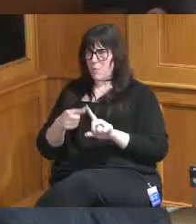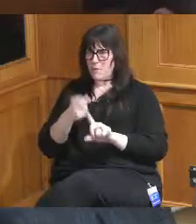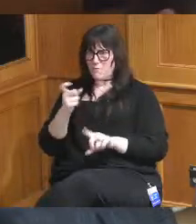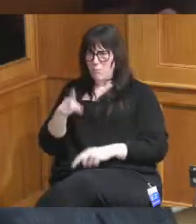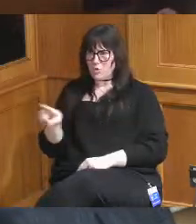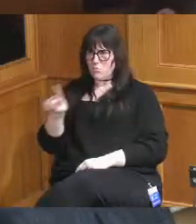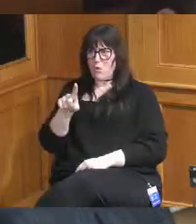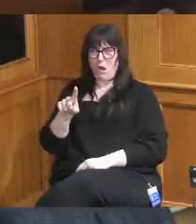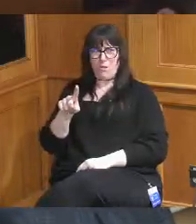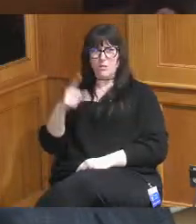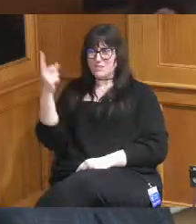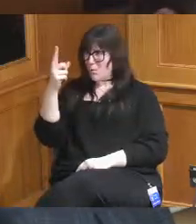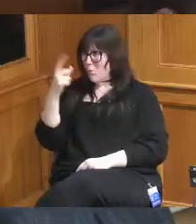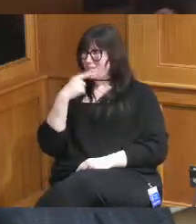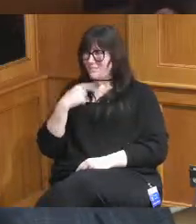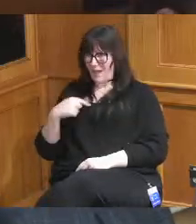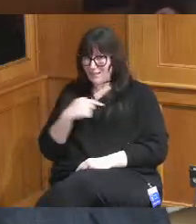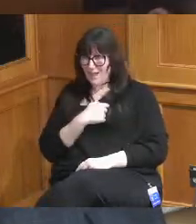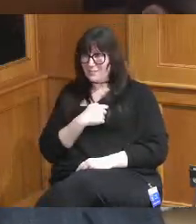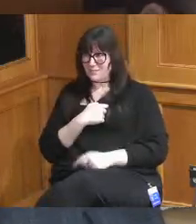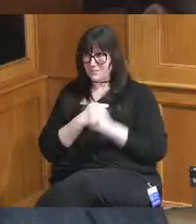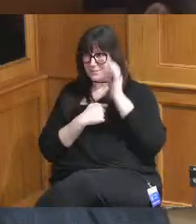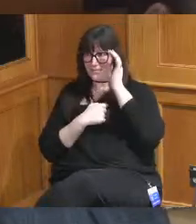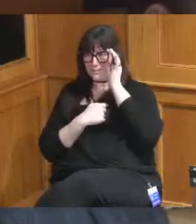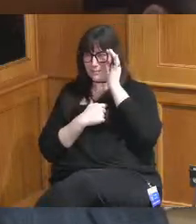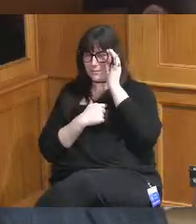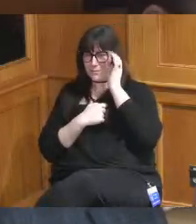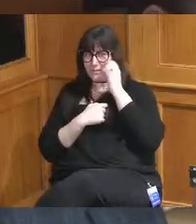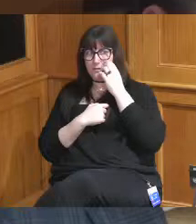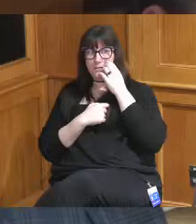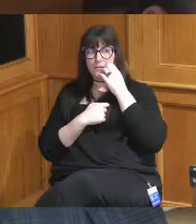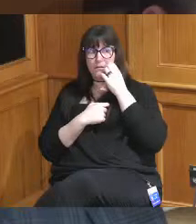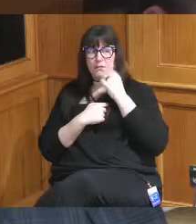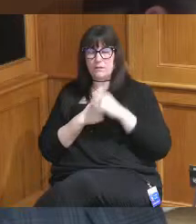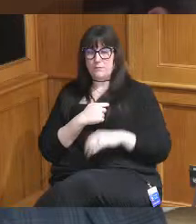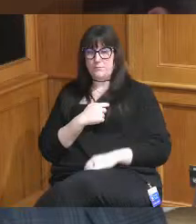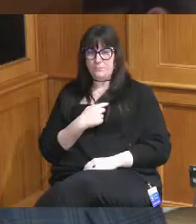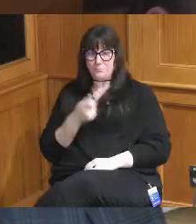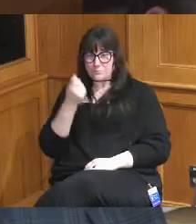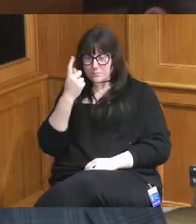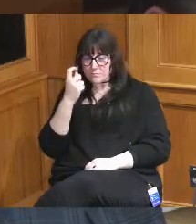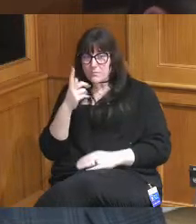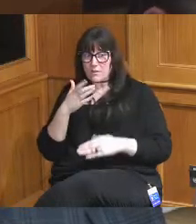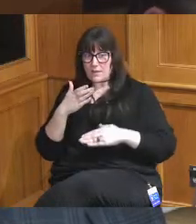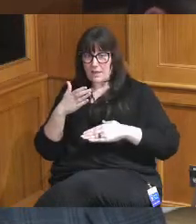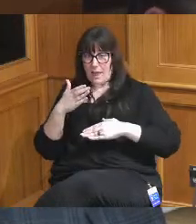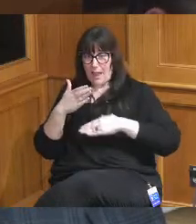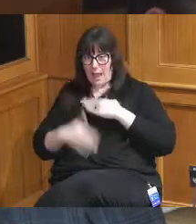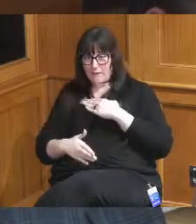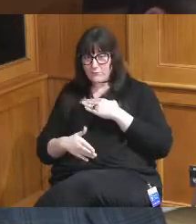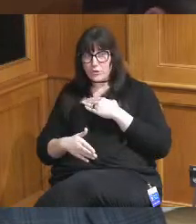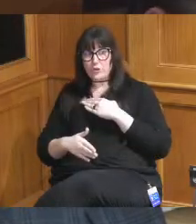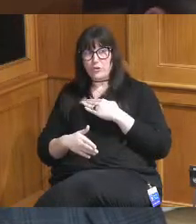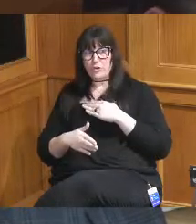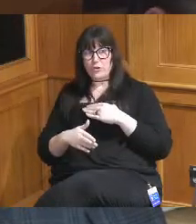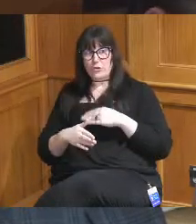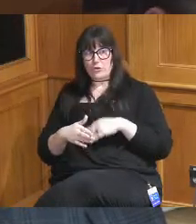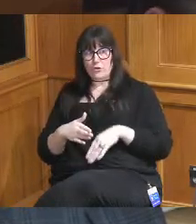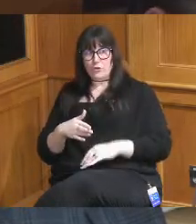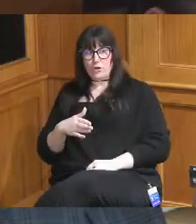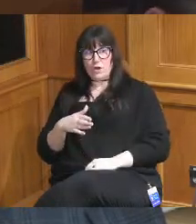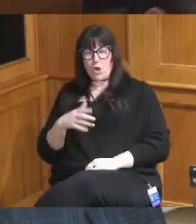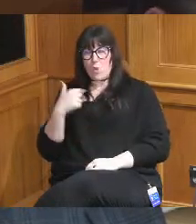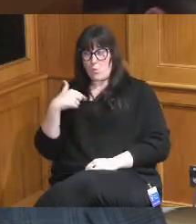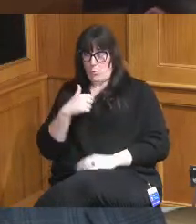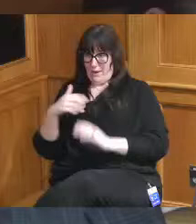or someone to tell us, but right after that, Connie Pillage, the prosecutors, emailed us